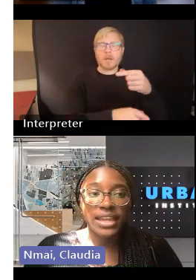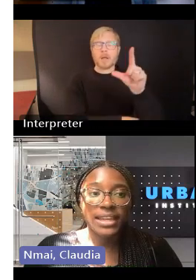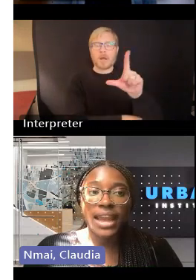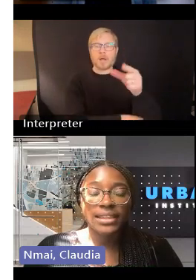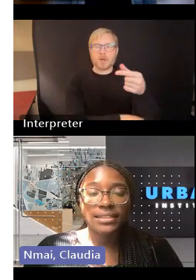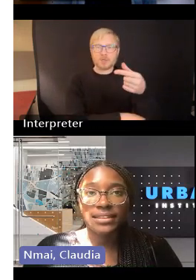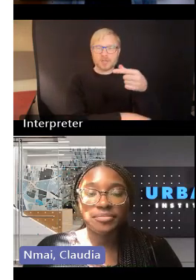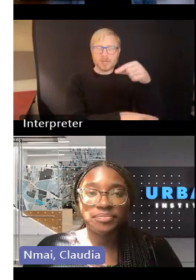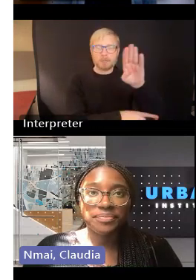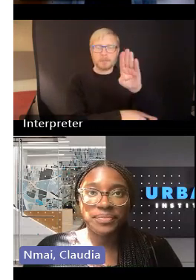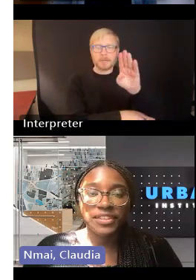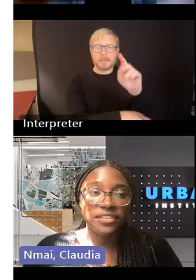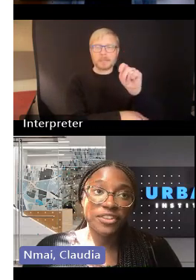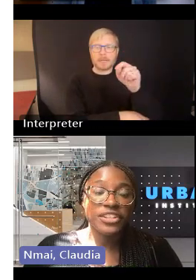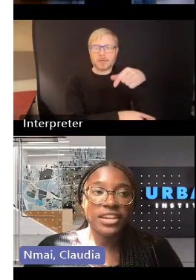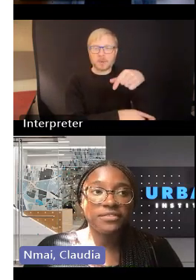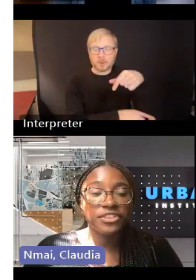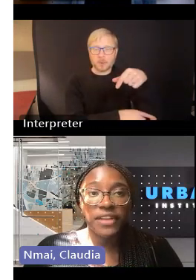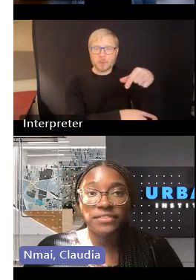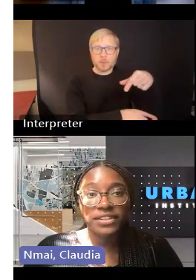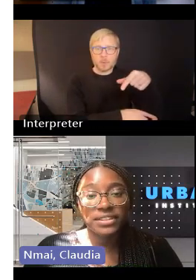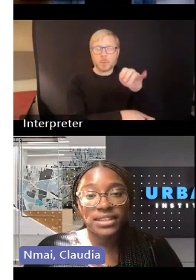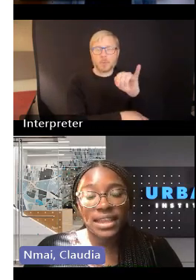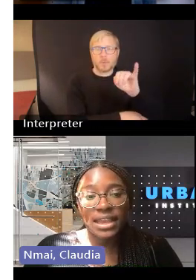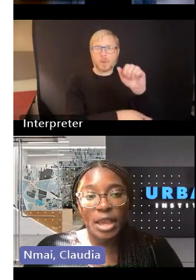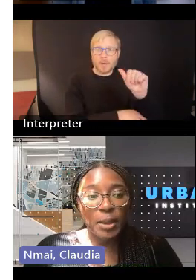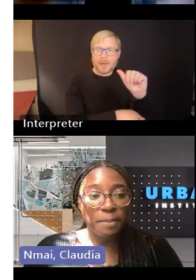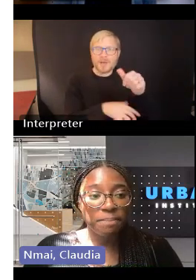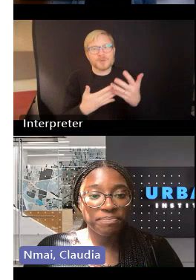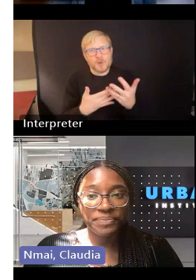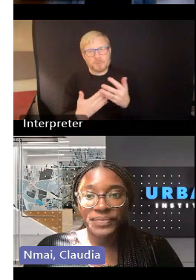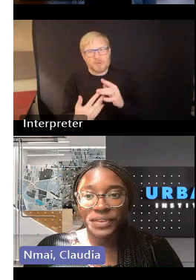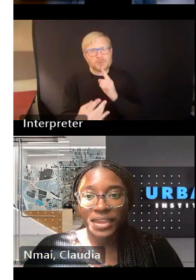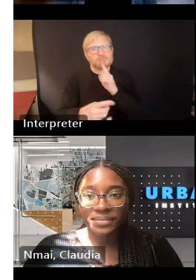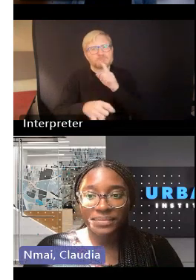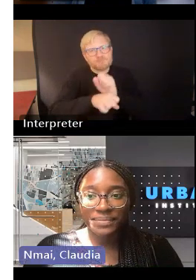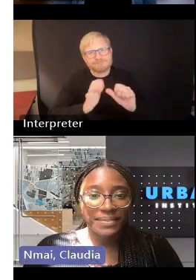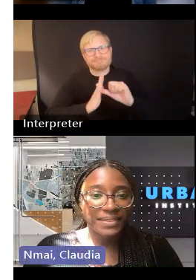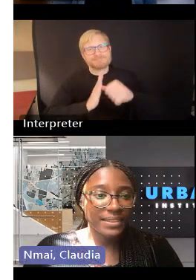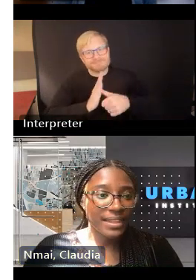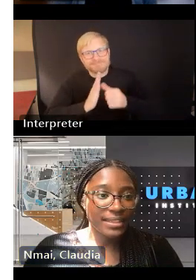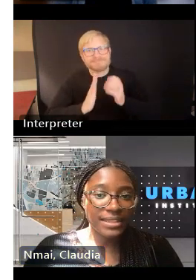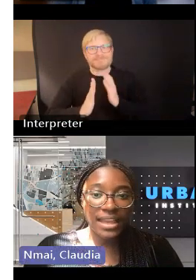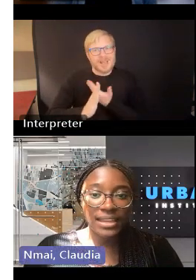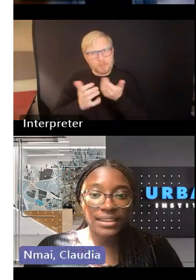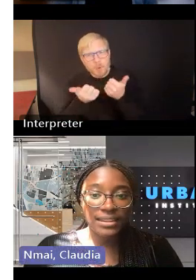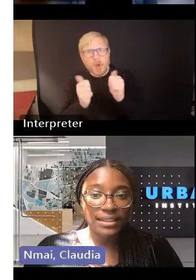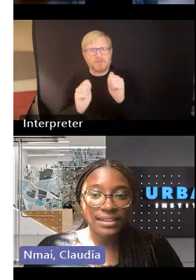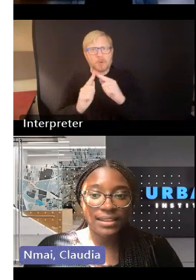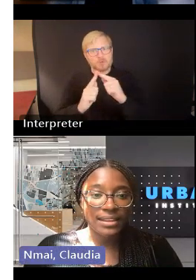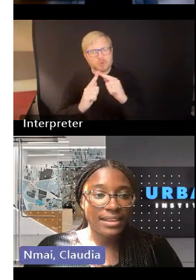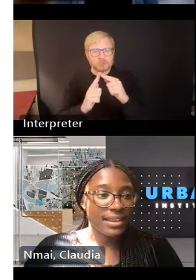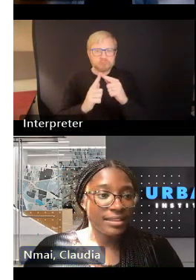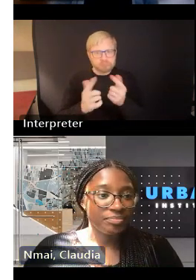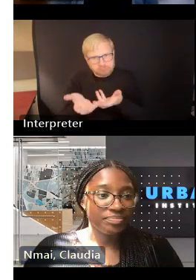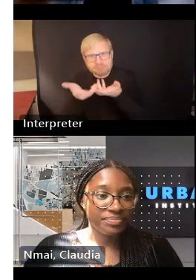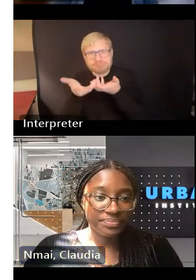really kind of getting at the diversity of survivors. Okay. Next slide.